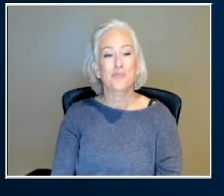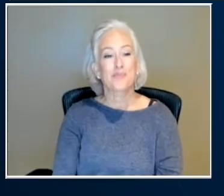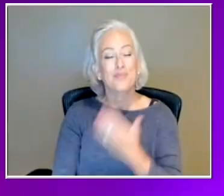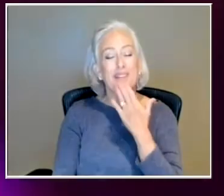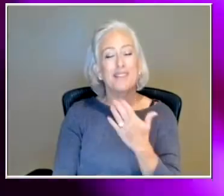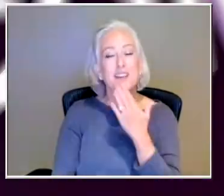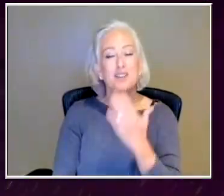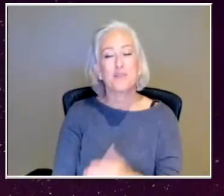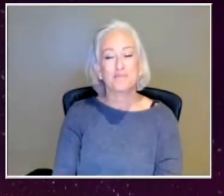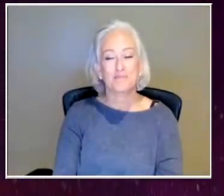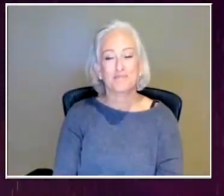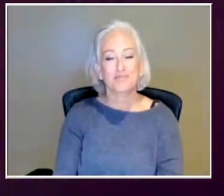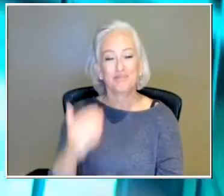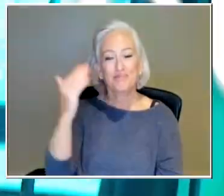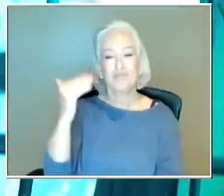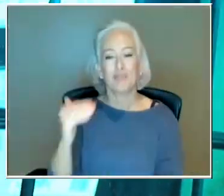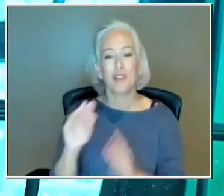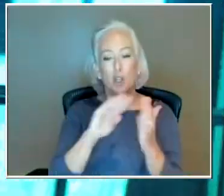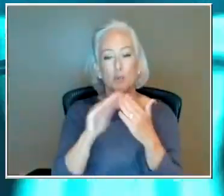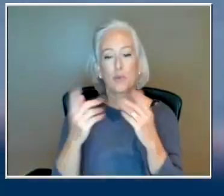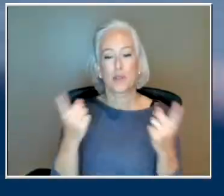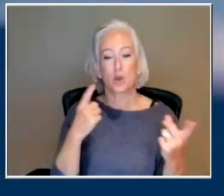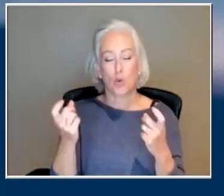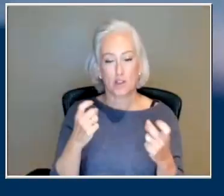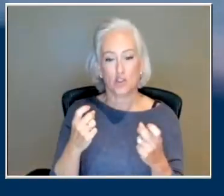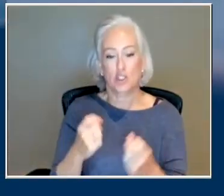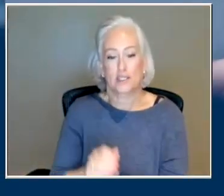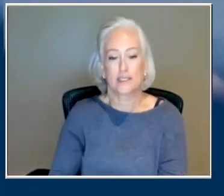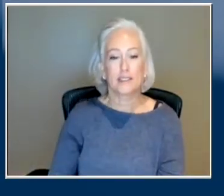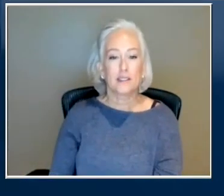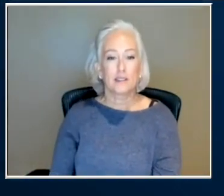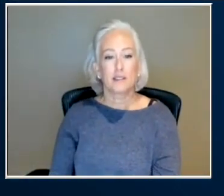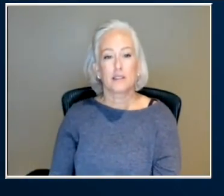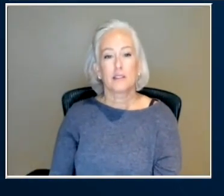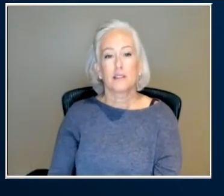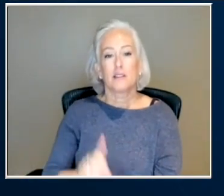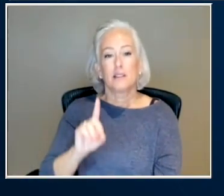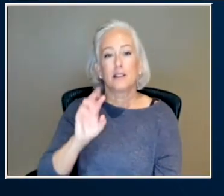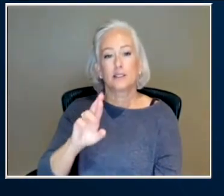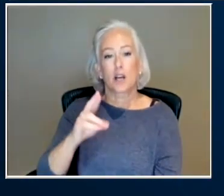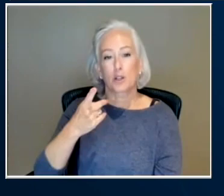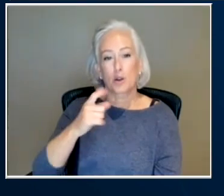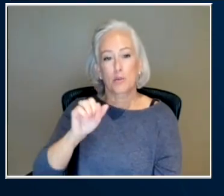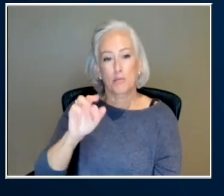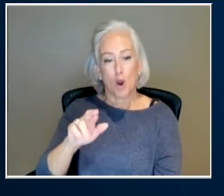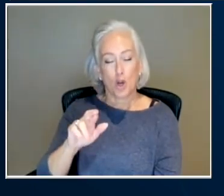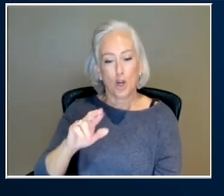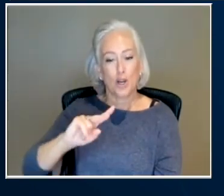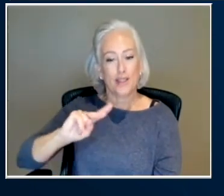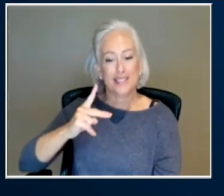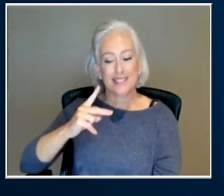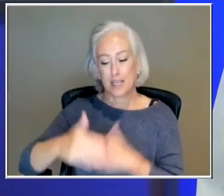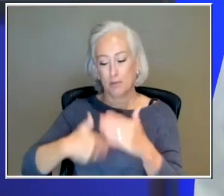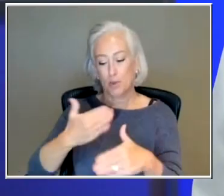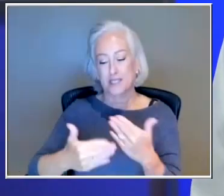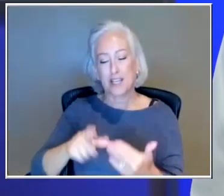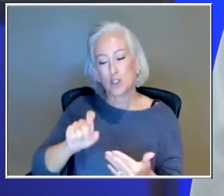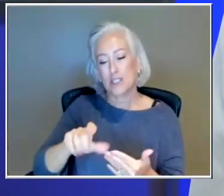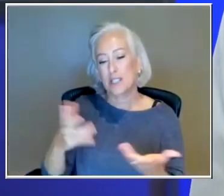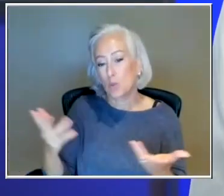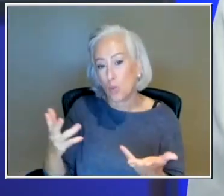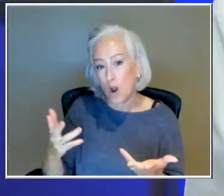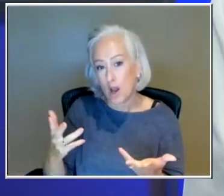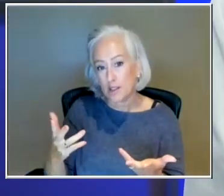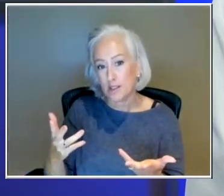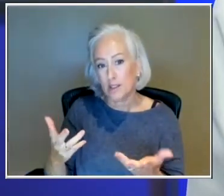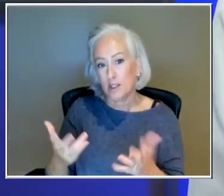get questions from our viewers. Jean's got a couple. Dr. Parker, what was the second procedure that Gary needed? So it was removal of a